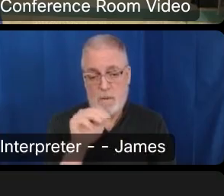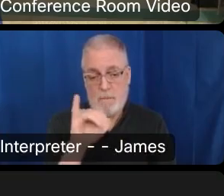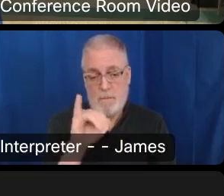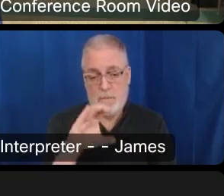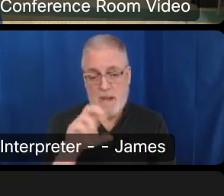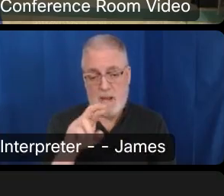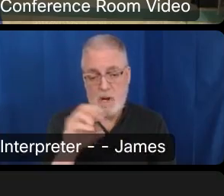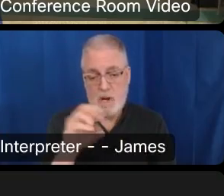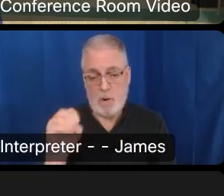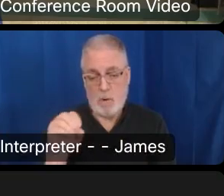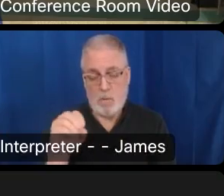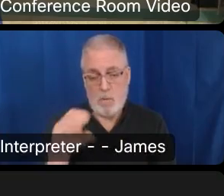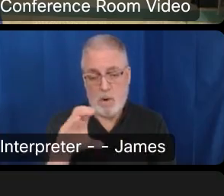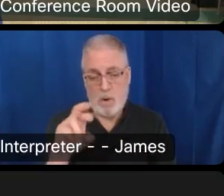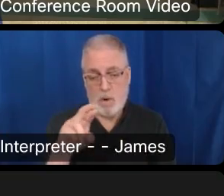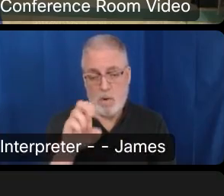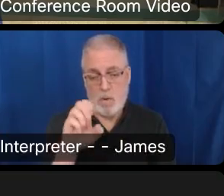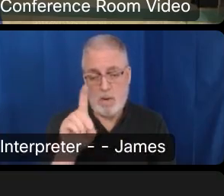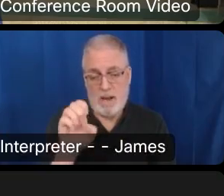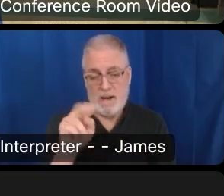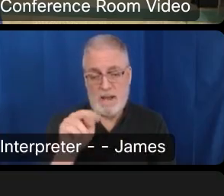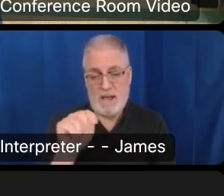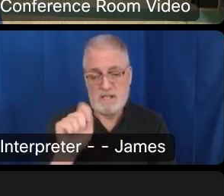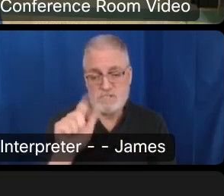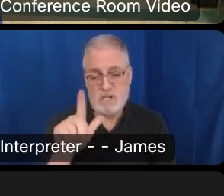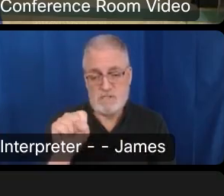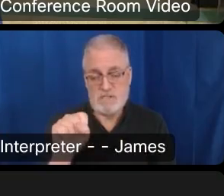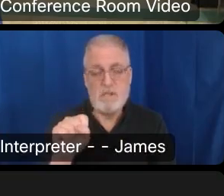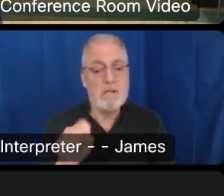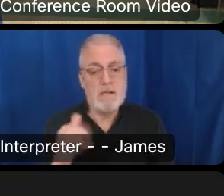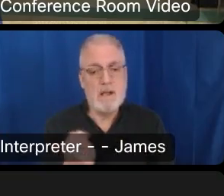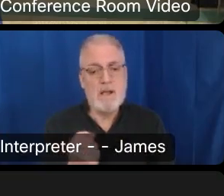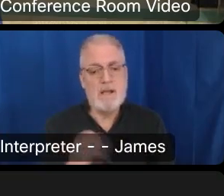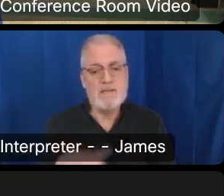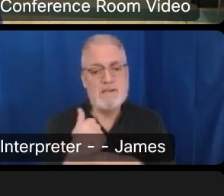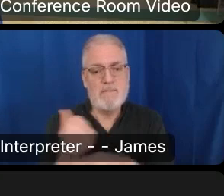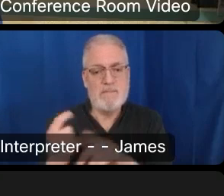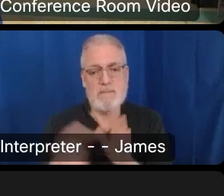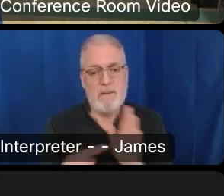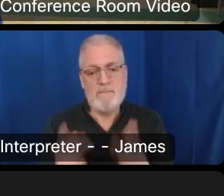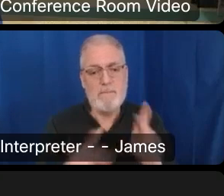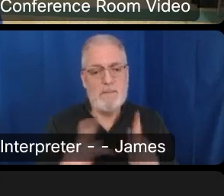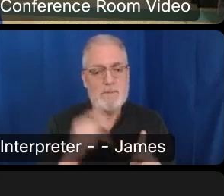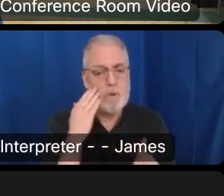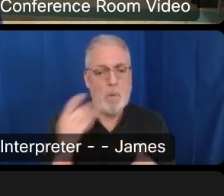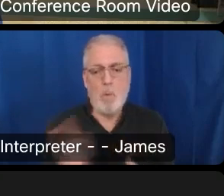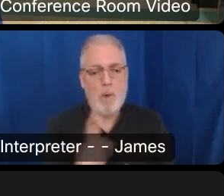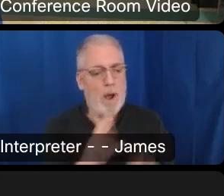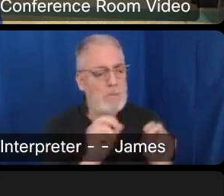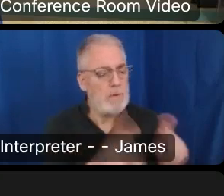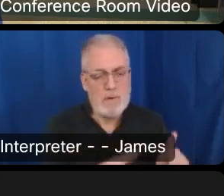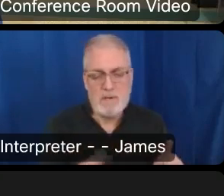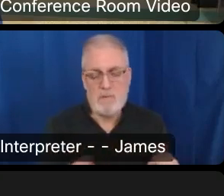a complex set of different agencies that in order for people to know where the opportunities are to get them there and have